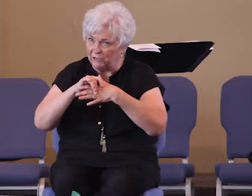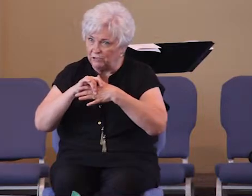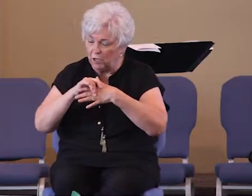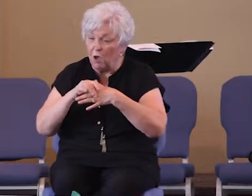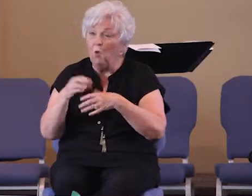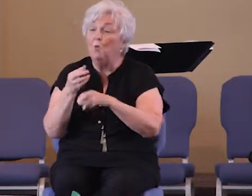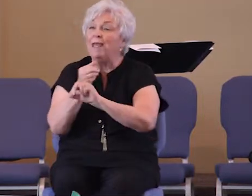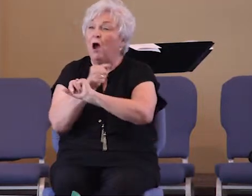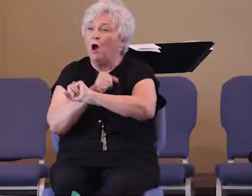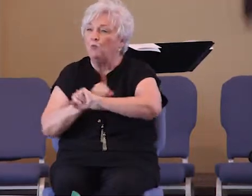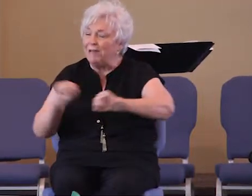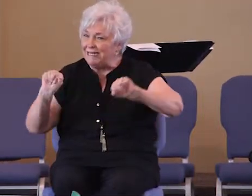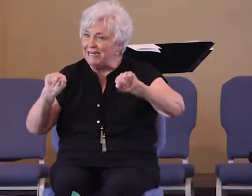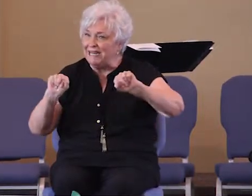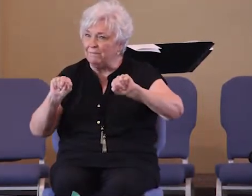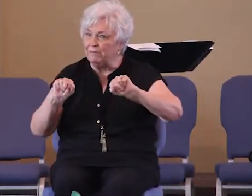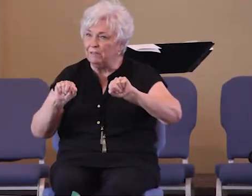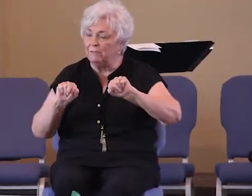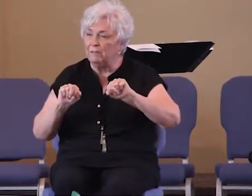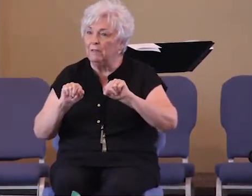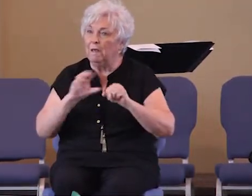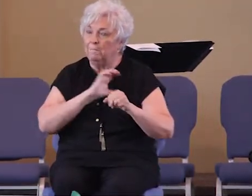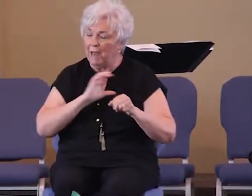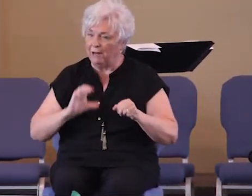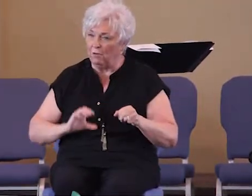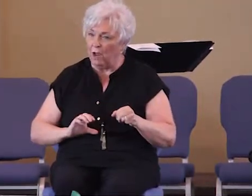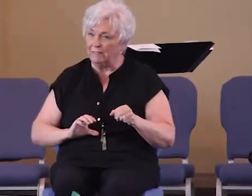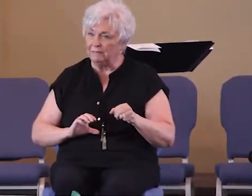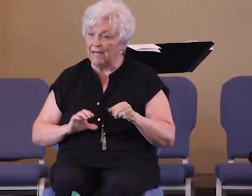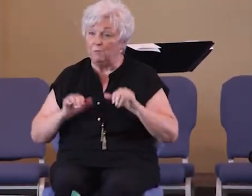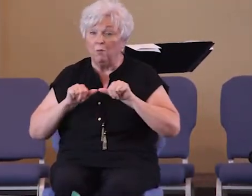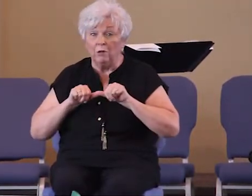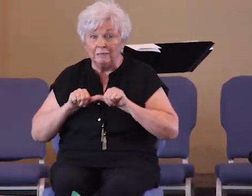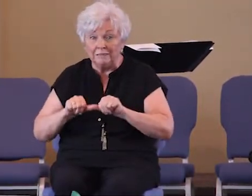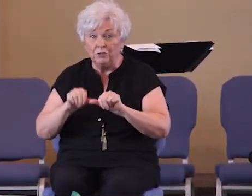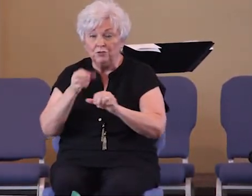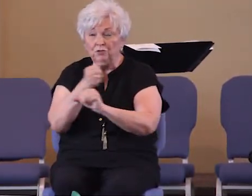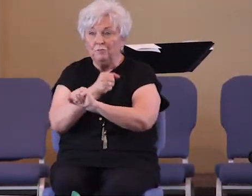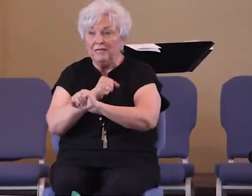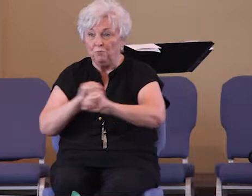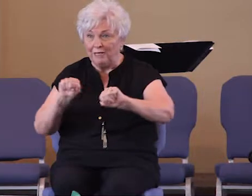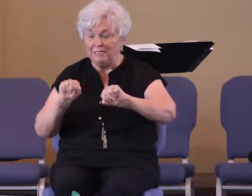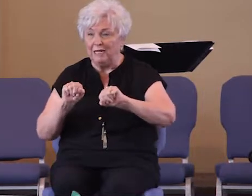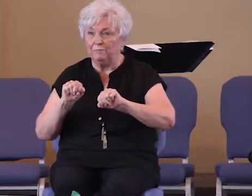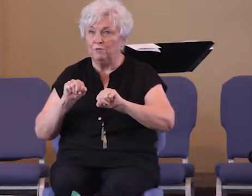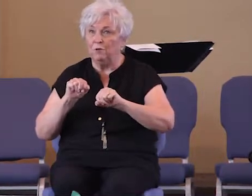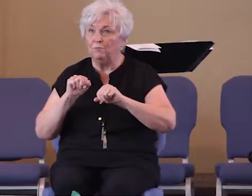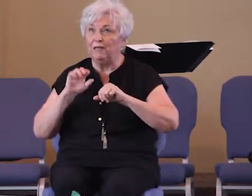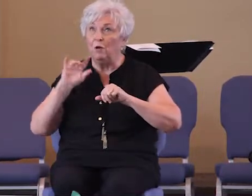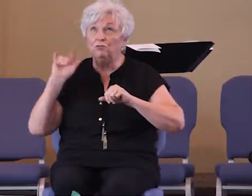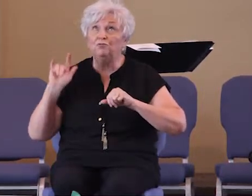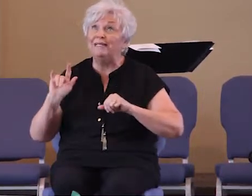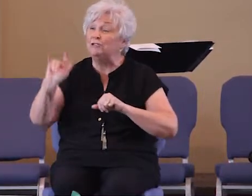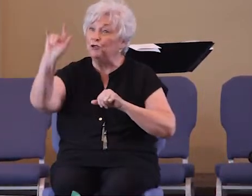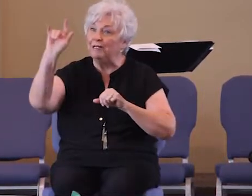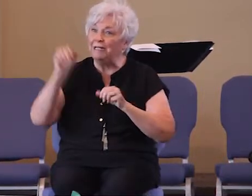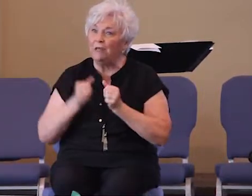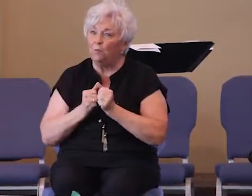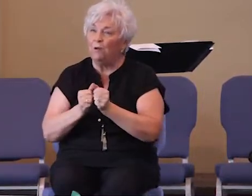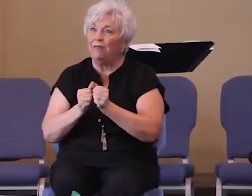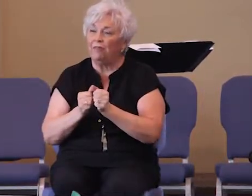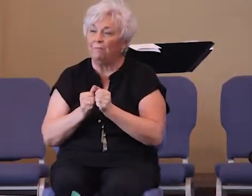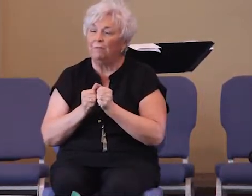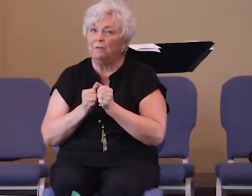will be redeemed when we go spend eternity with Him. He's redeeming us. And so part of what